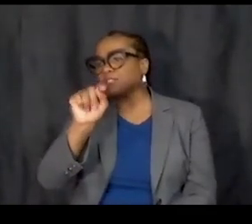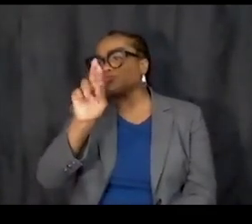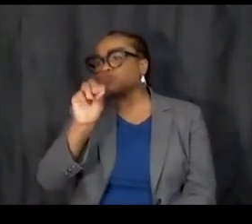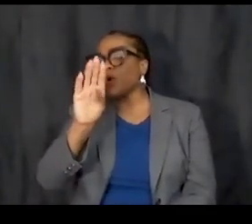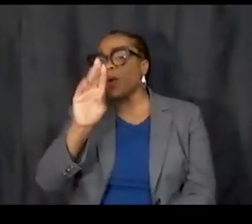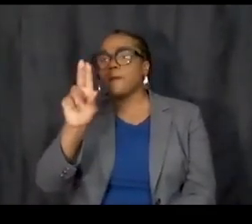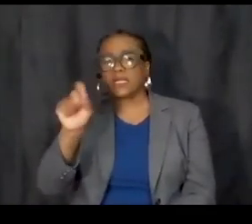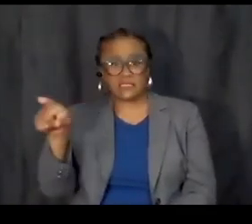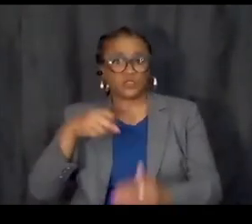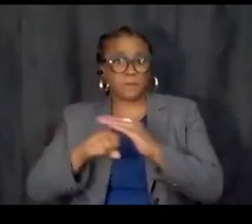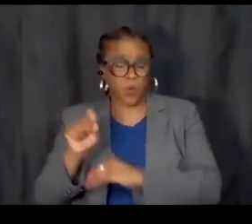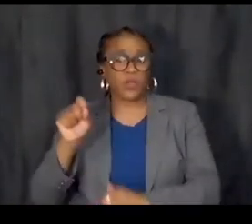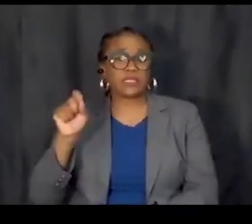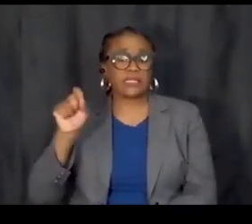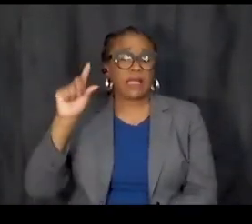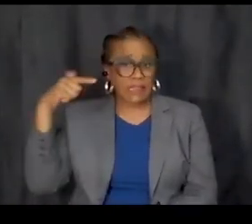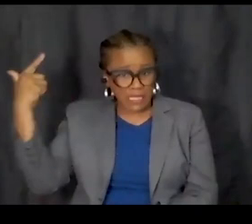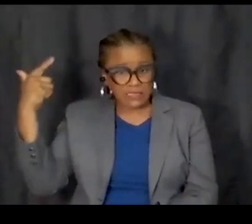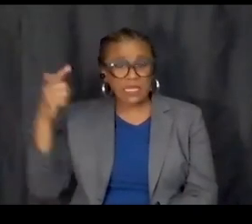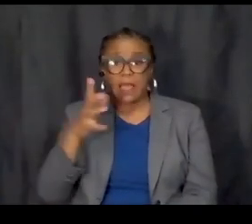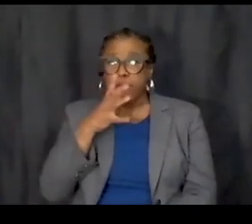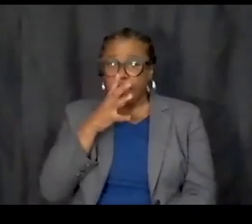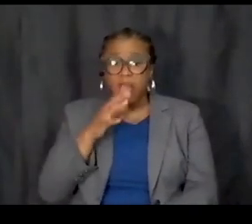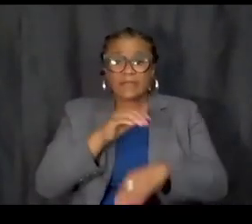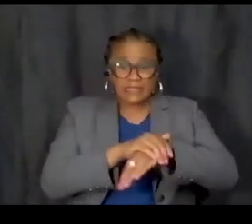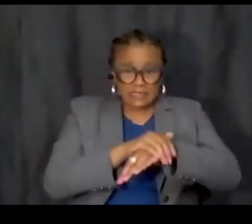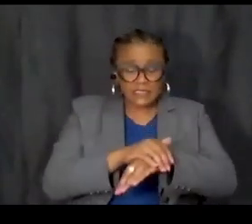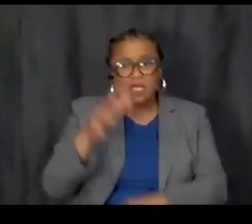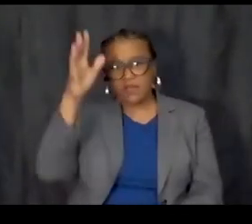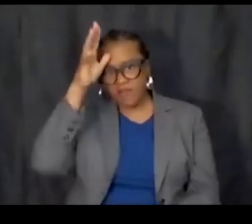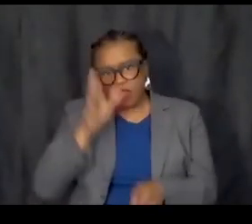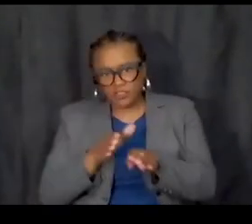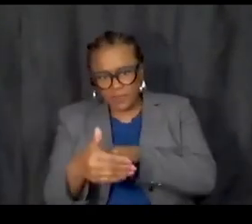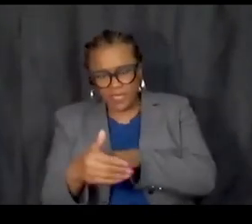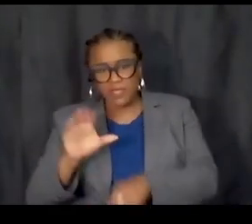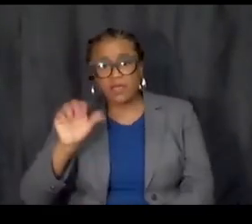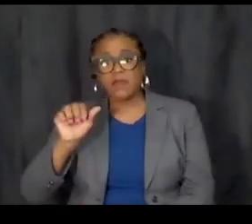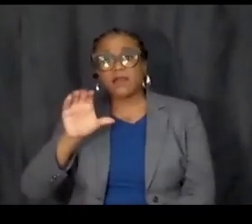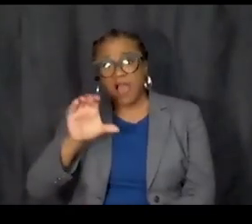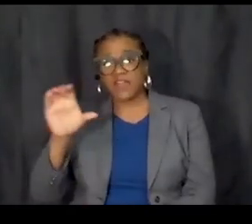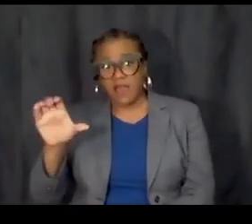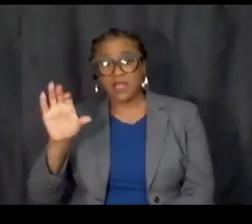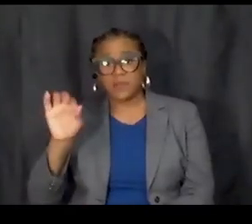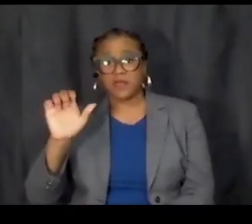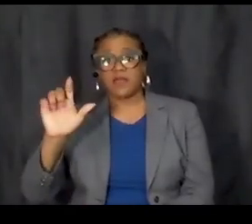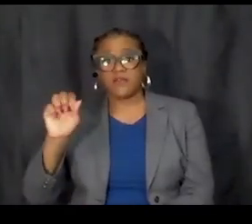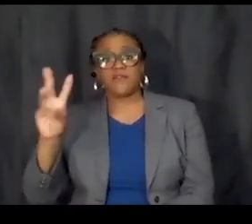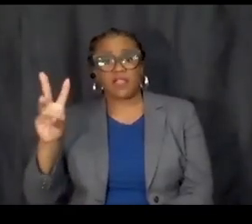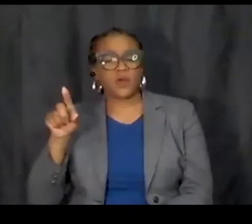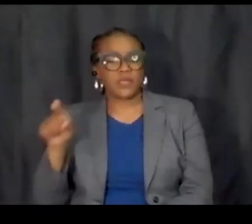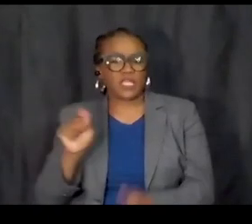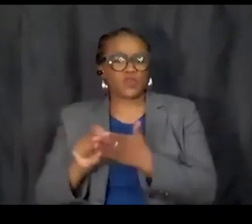an English mother and a Jamaican father. He is a Cave Canem Fellow and the author, most recently, of the Perseverance Penned